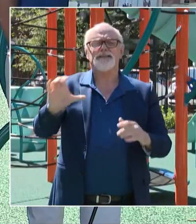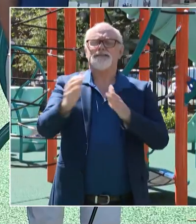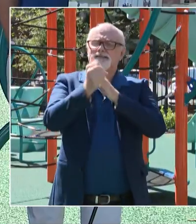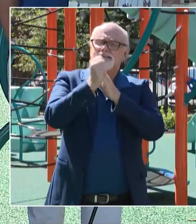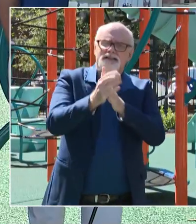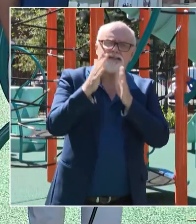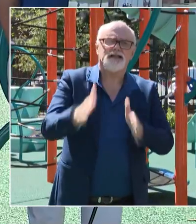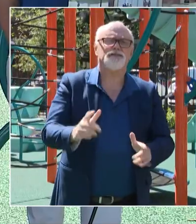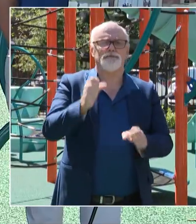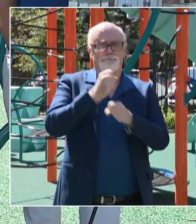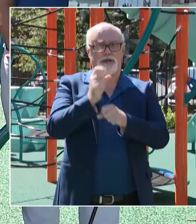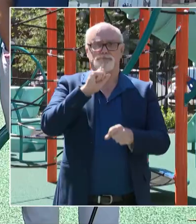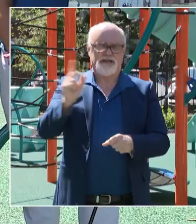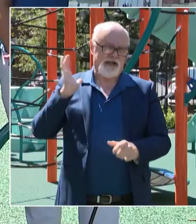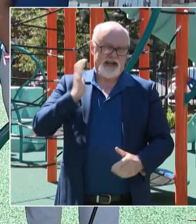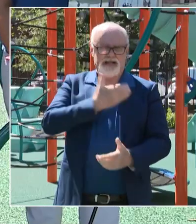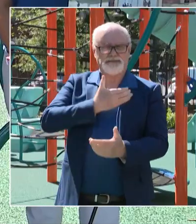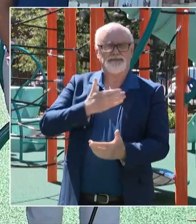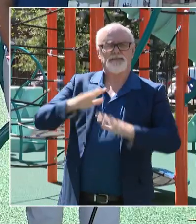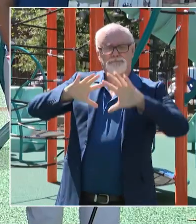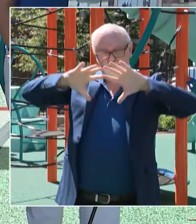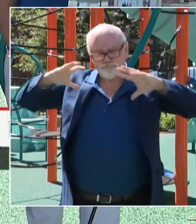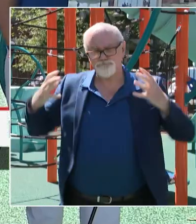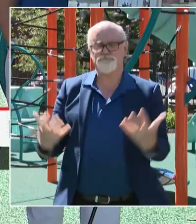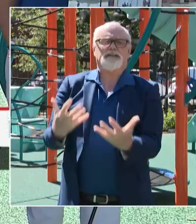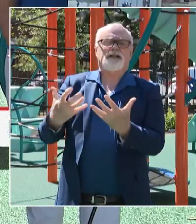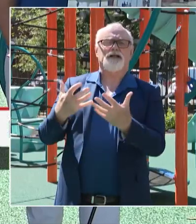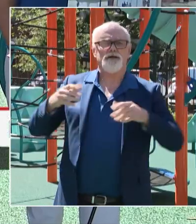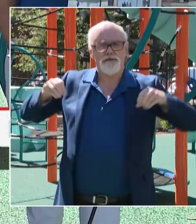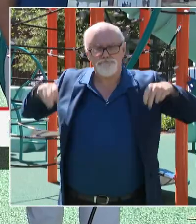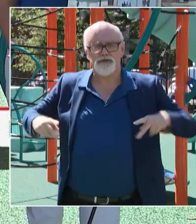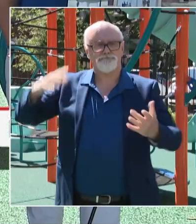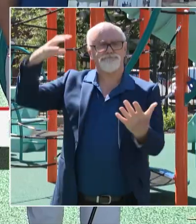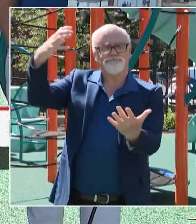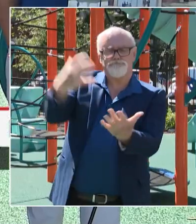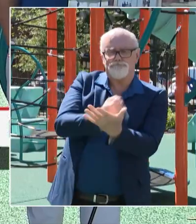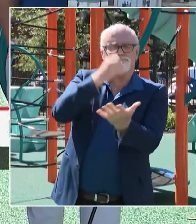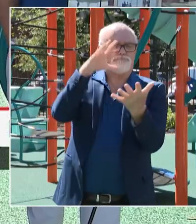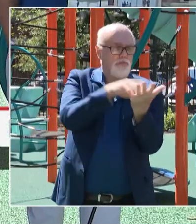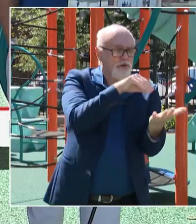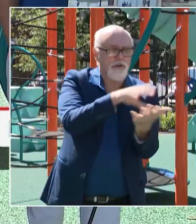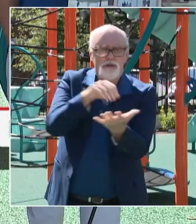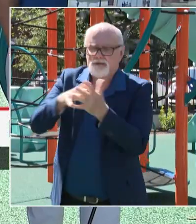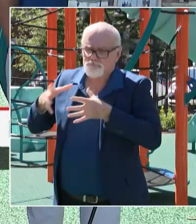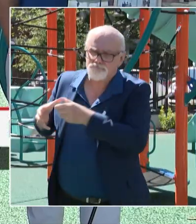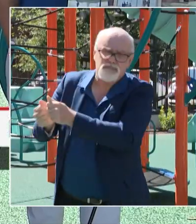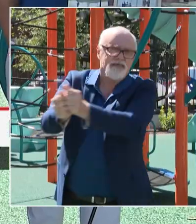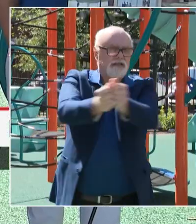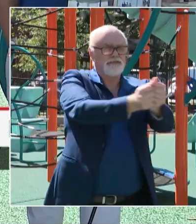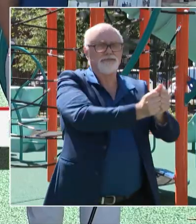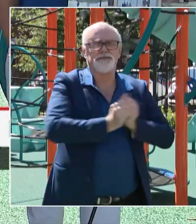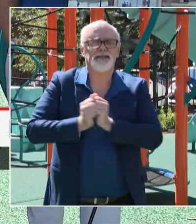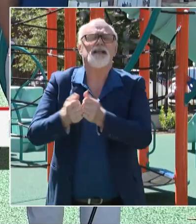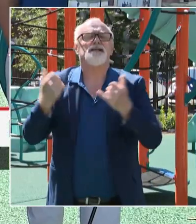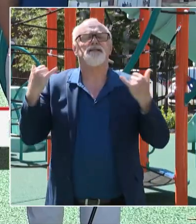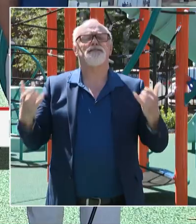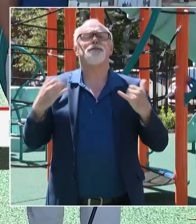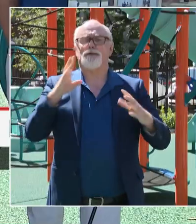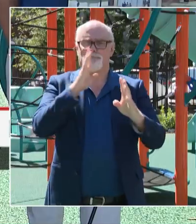amazing spaces. Me gustaría mencionar una de esas líderes ahora, la alcaldesa de Washington, D.C., quien se